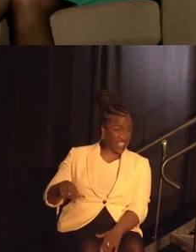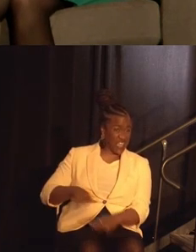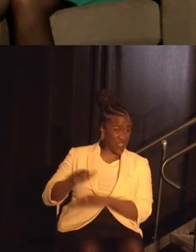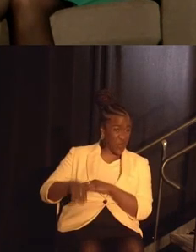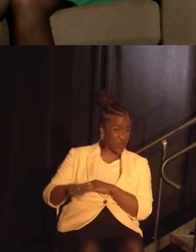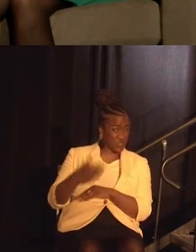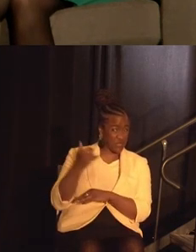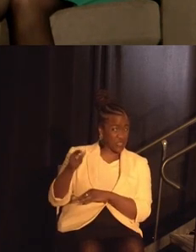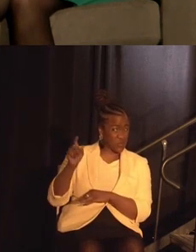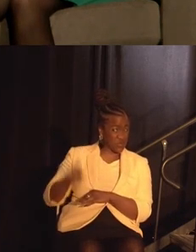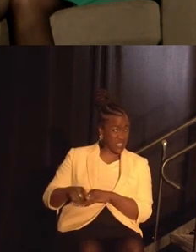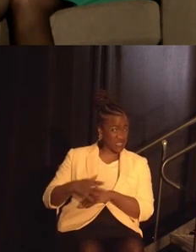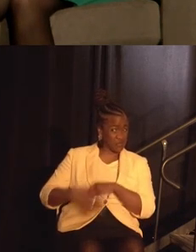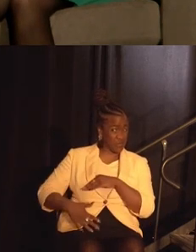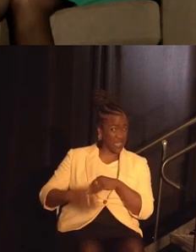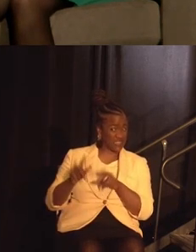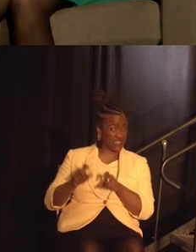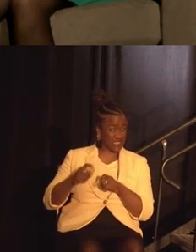scheduling you some blood tests.